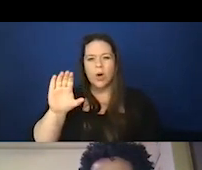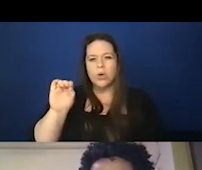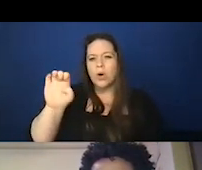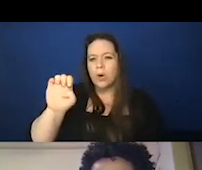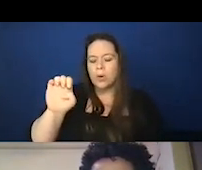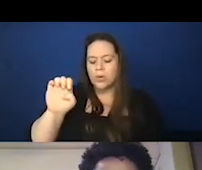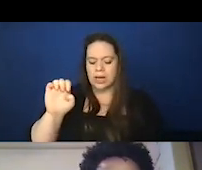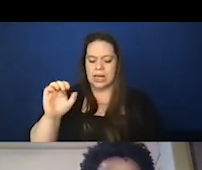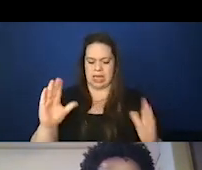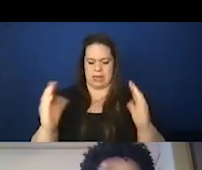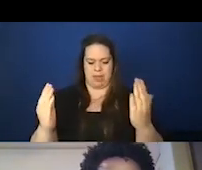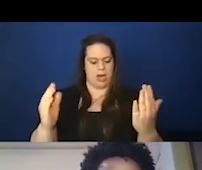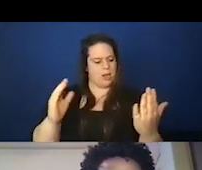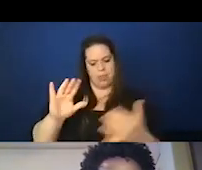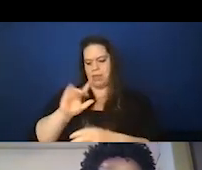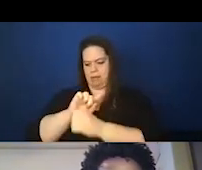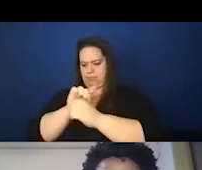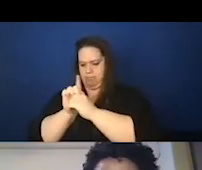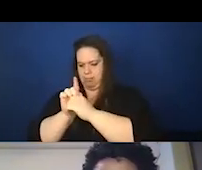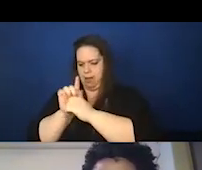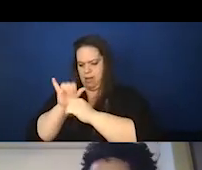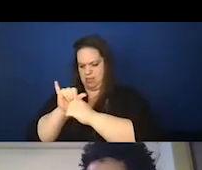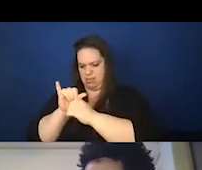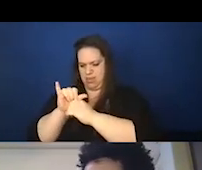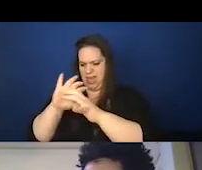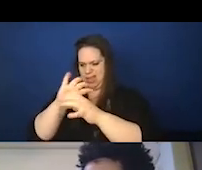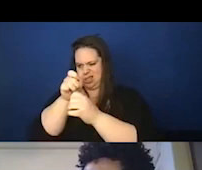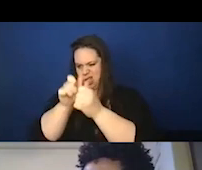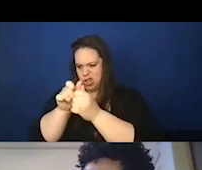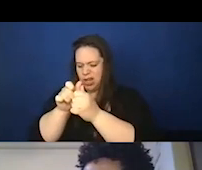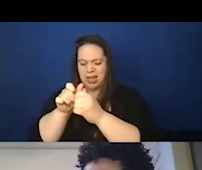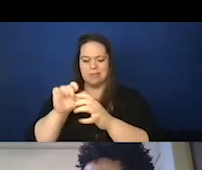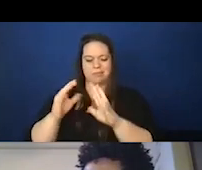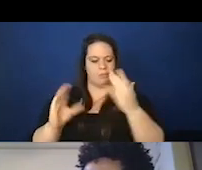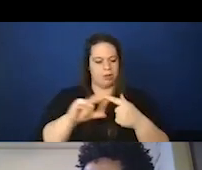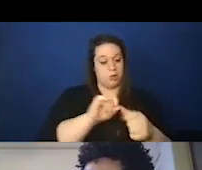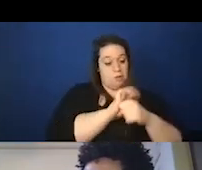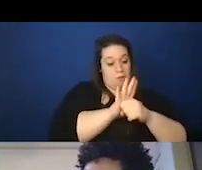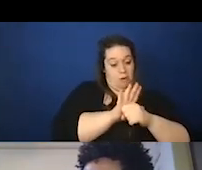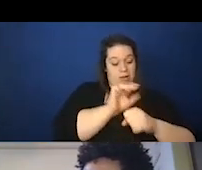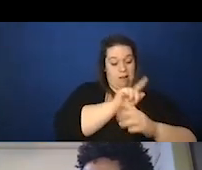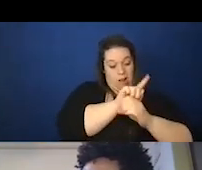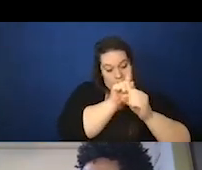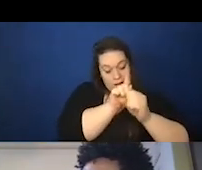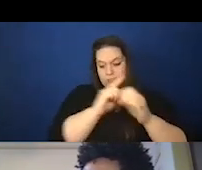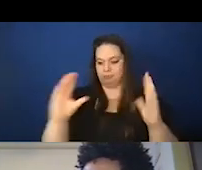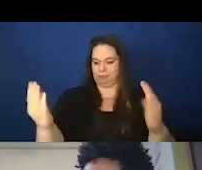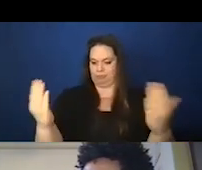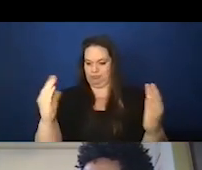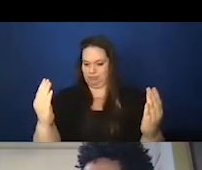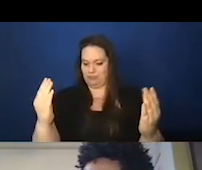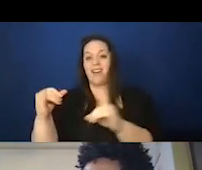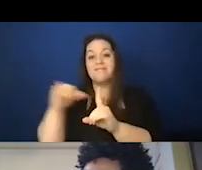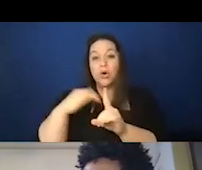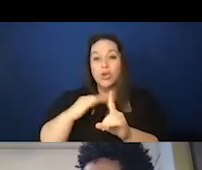to compare that spike protein with what the COVID-19 spike protein looks like. So we're fooling the body. And then, so